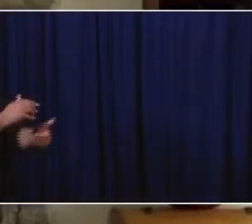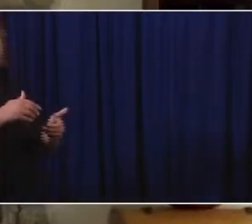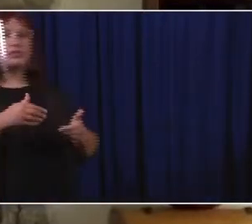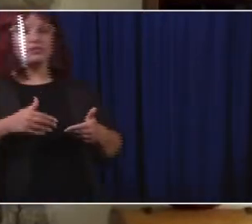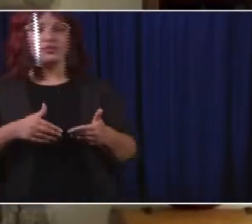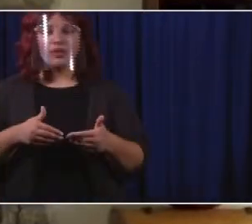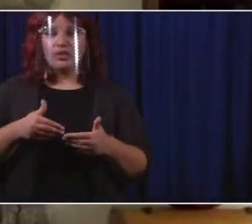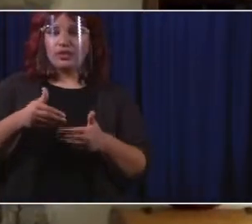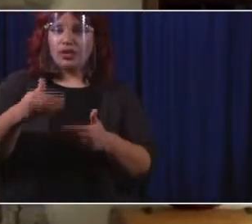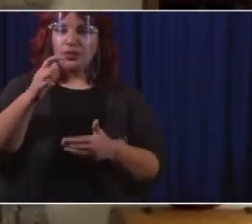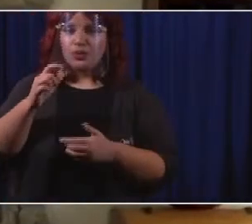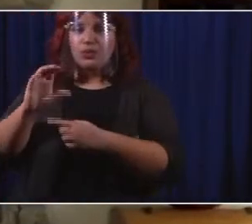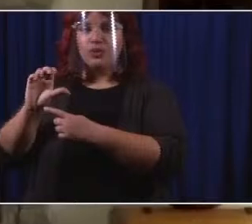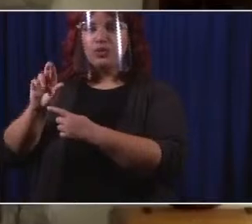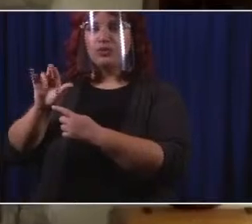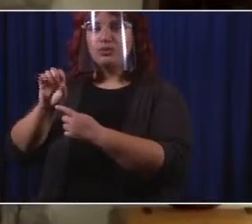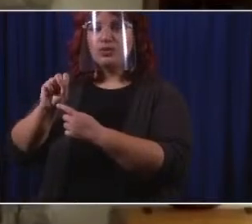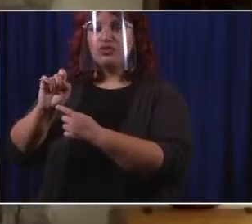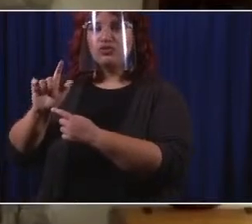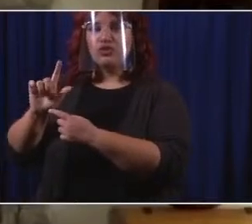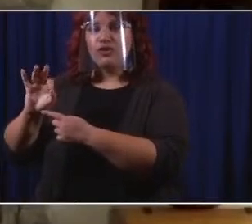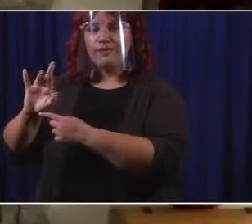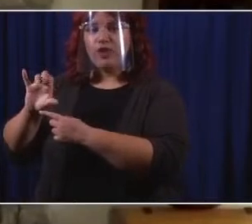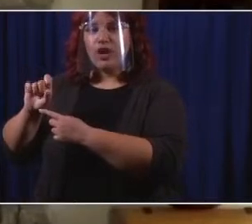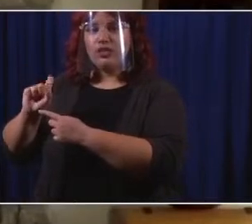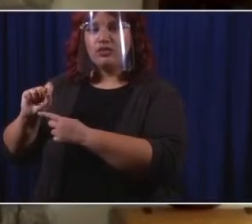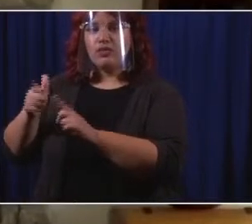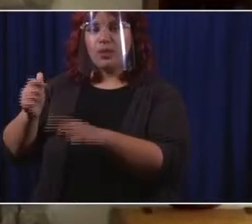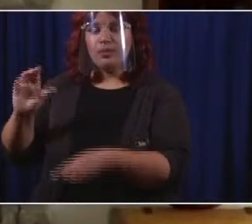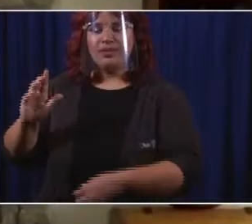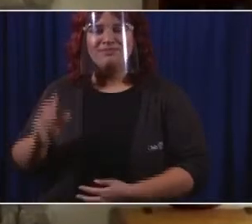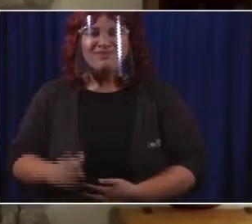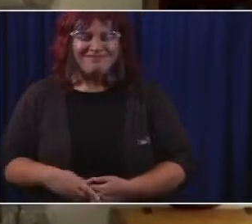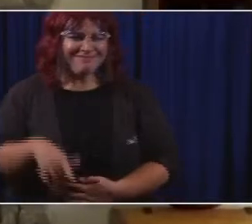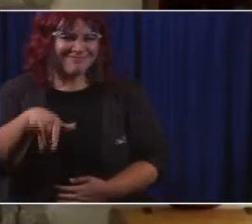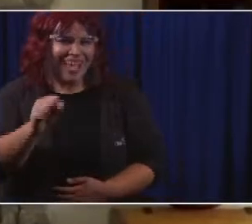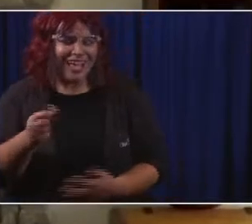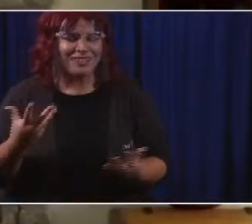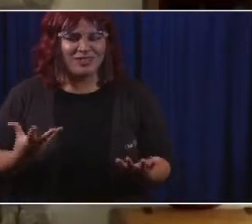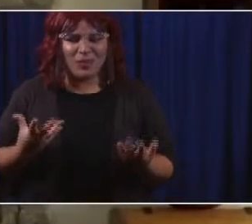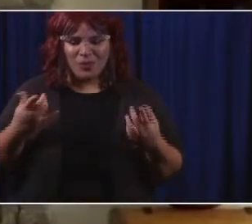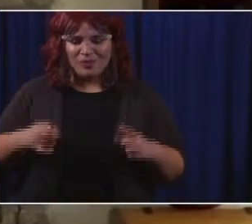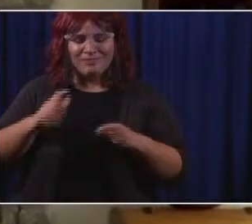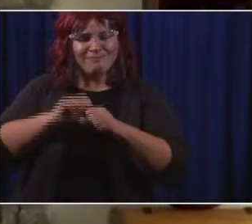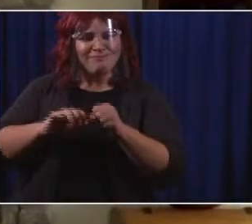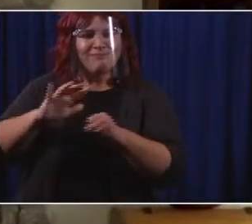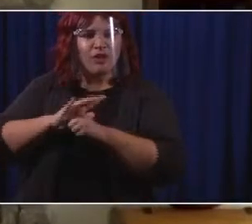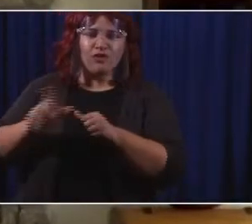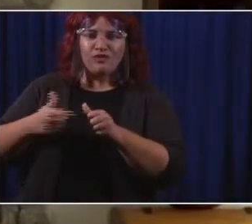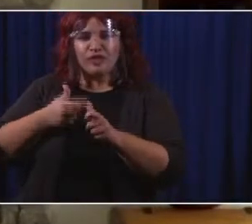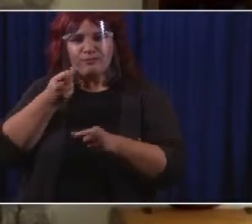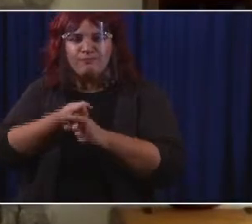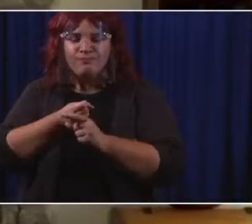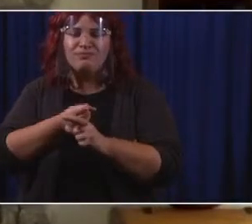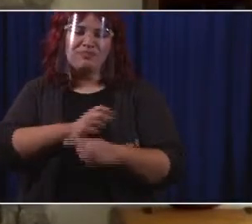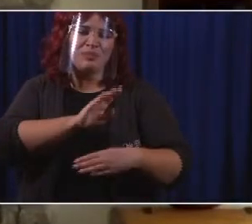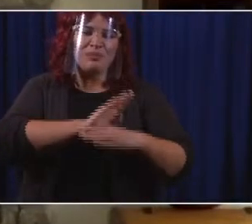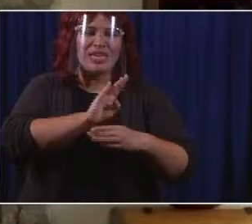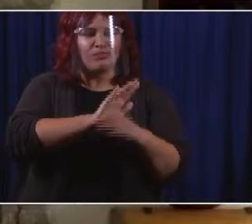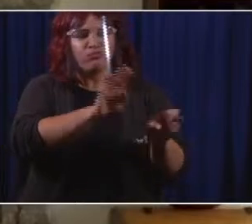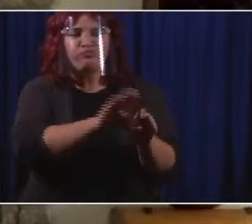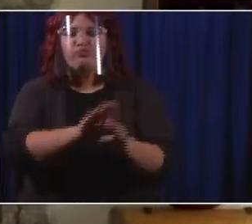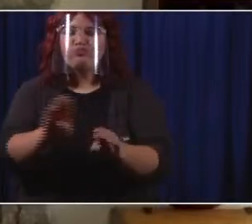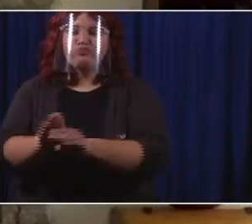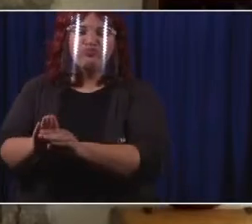Yeah, so at the beginning of the pandemic, many things were shut down so we could flatten the curve, and we're